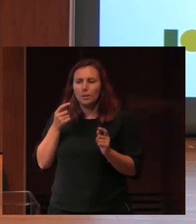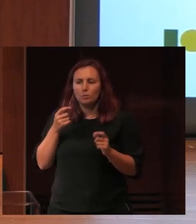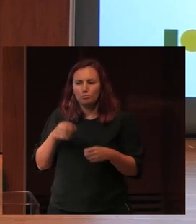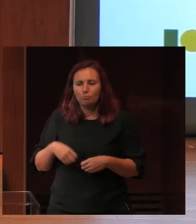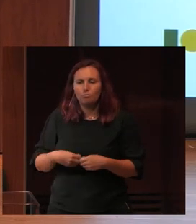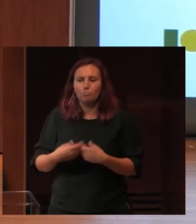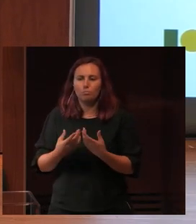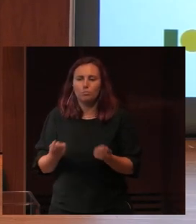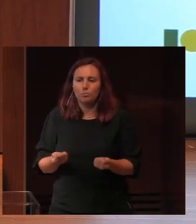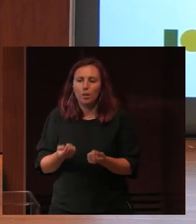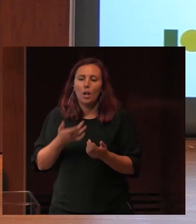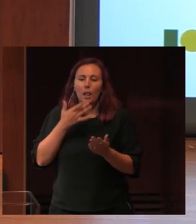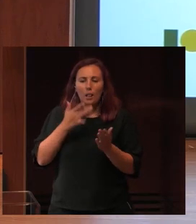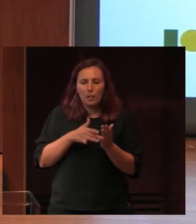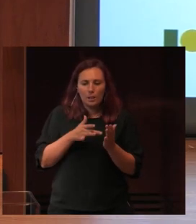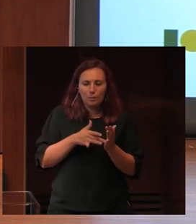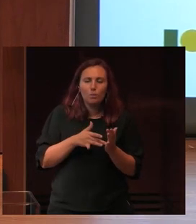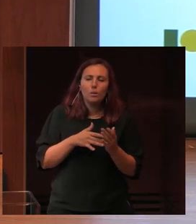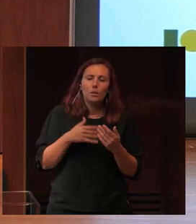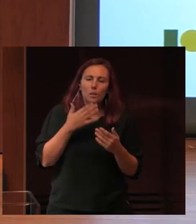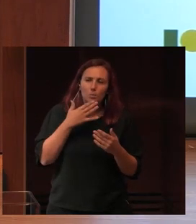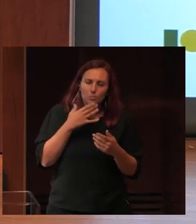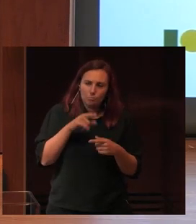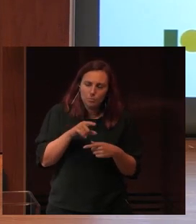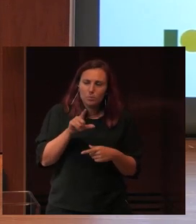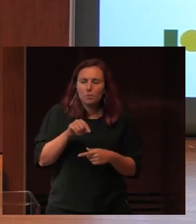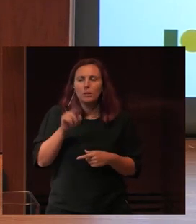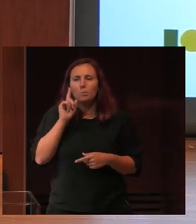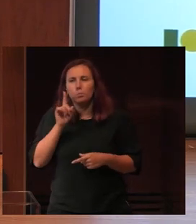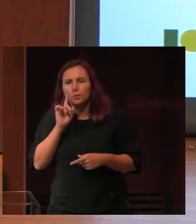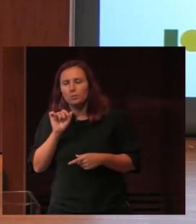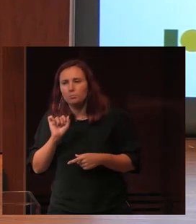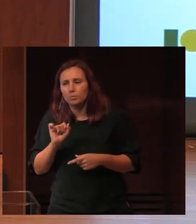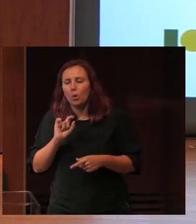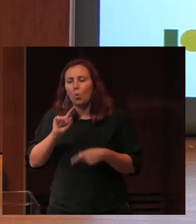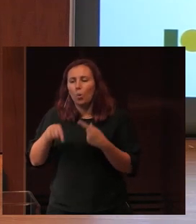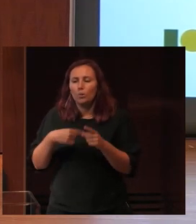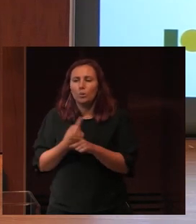is so important. The other thing is that especially